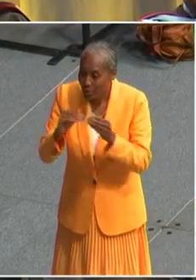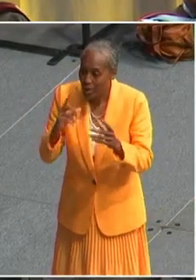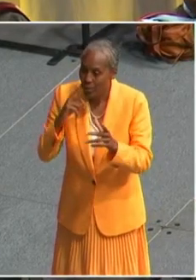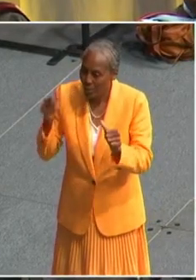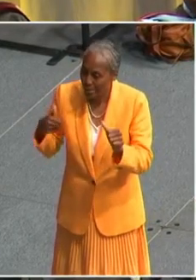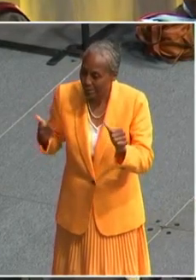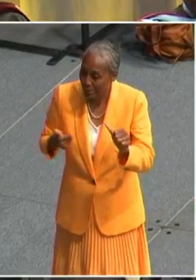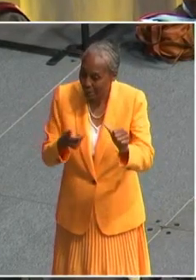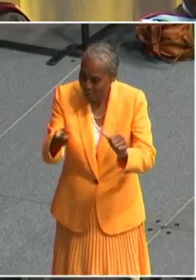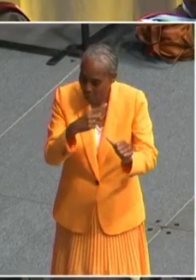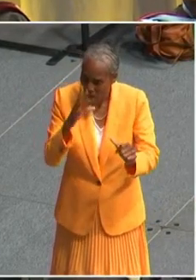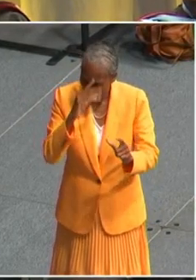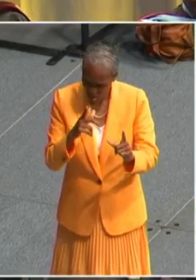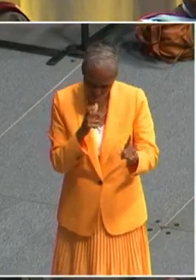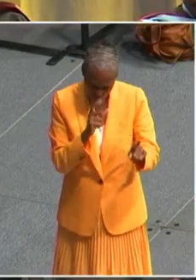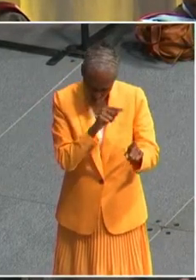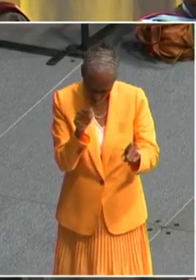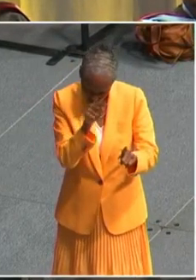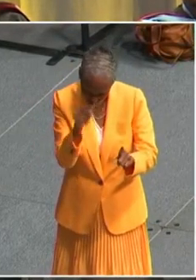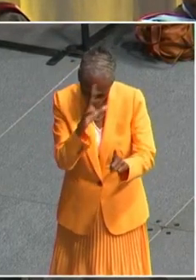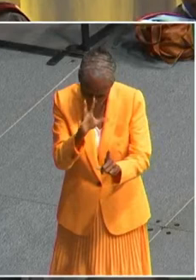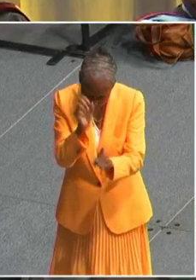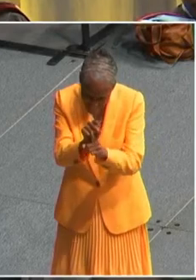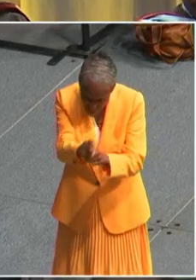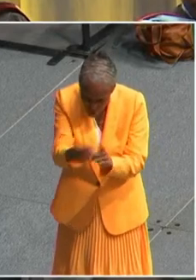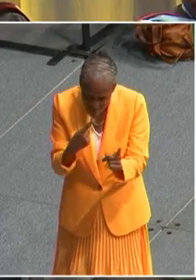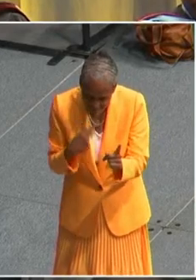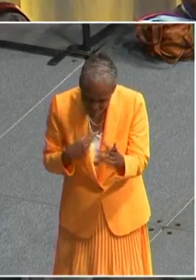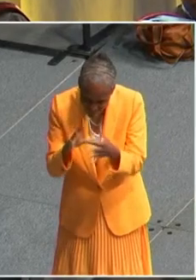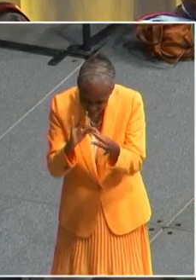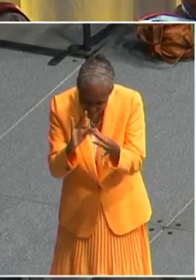you, because I know people. Just say.